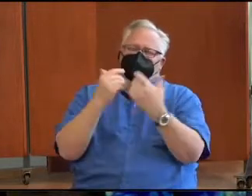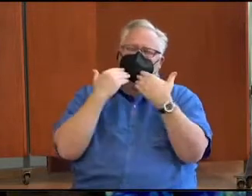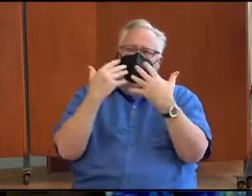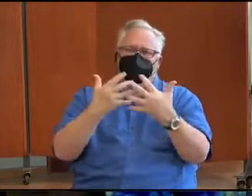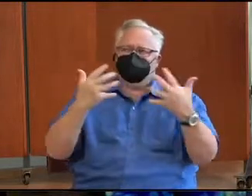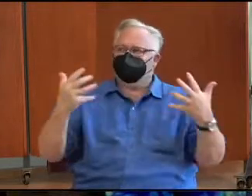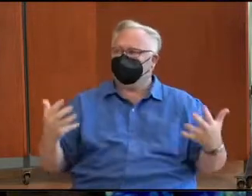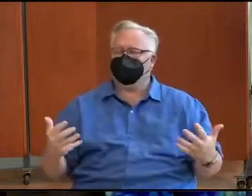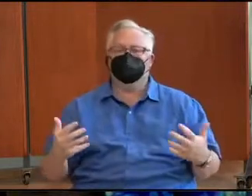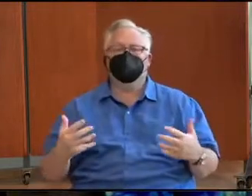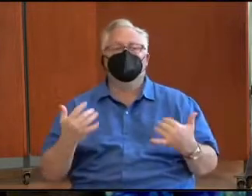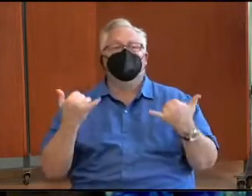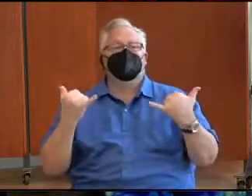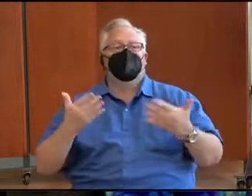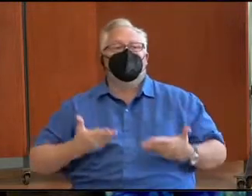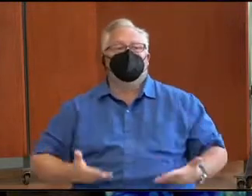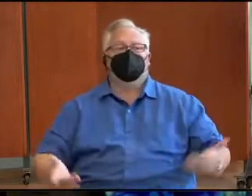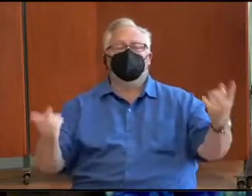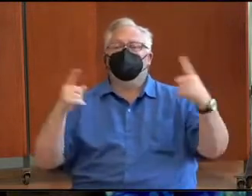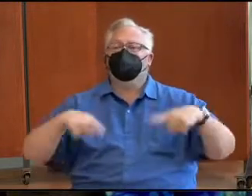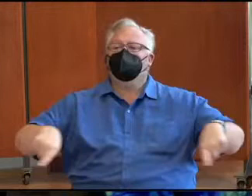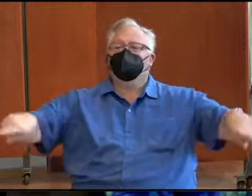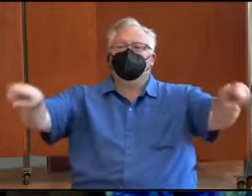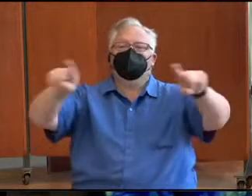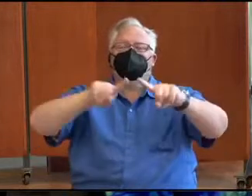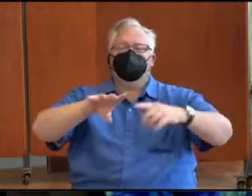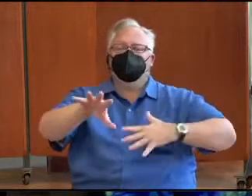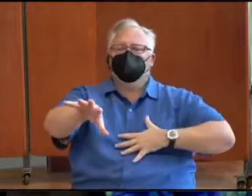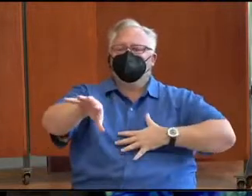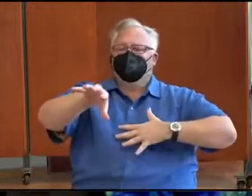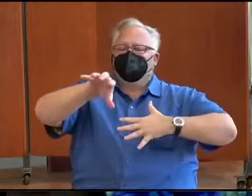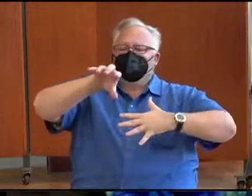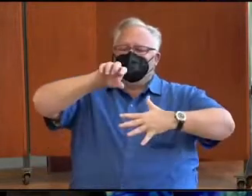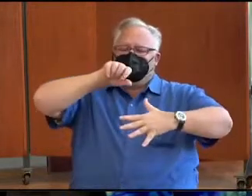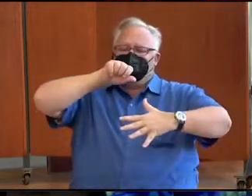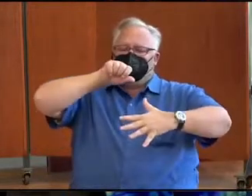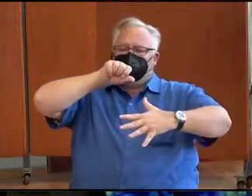I invite you to take a deep breath. Let's center in for worship.